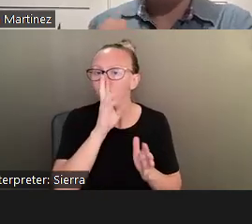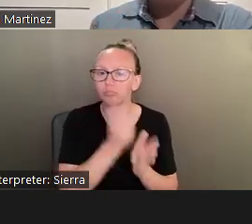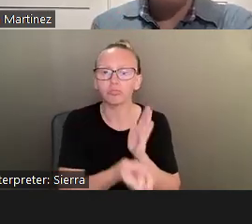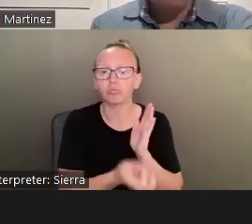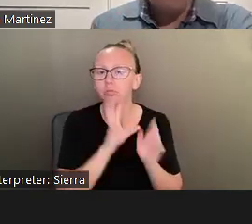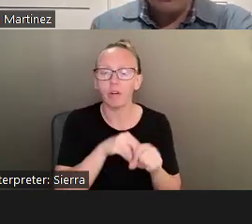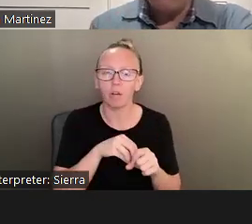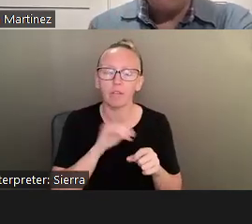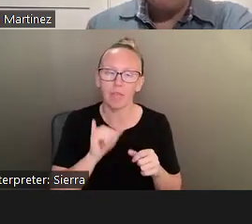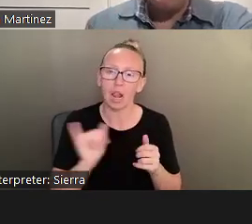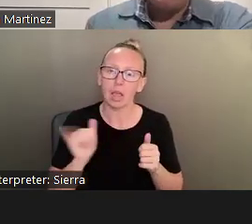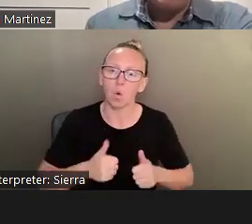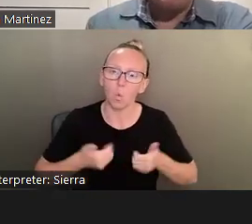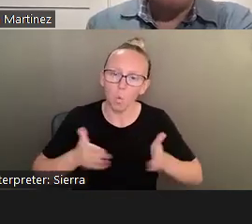optional.